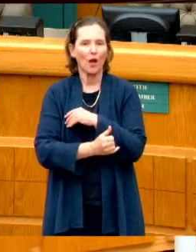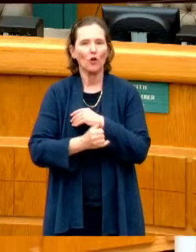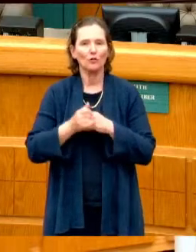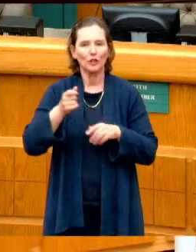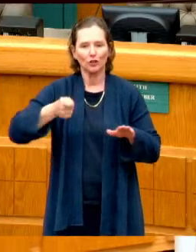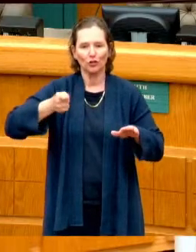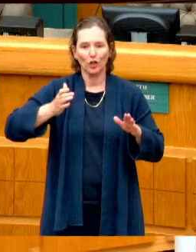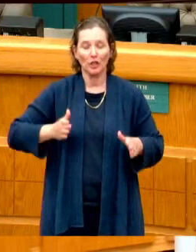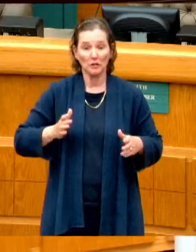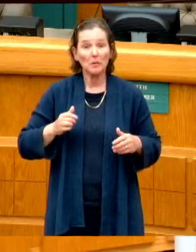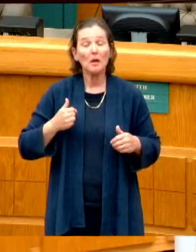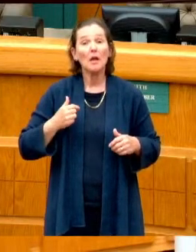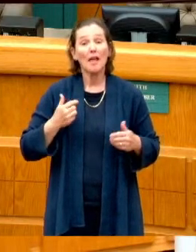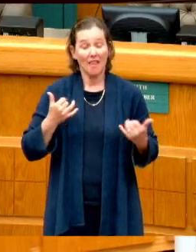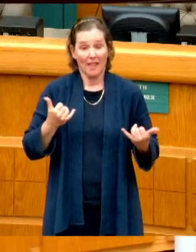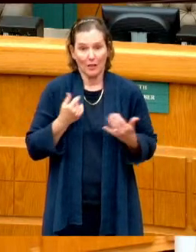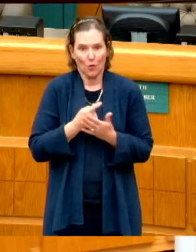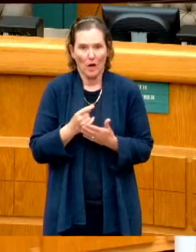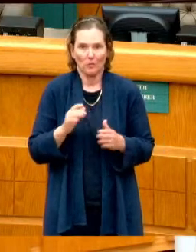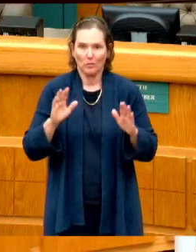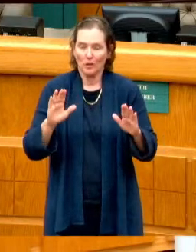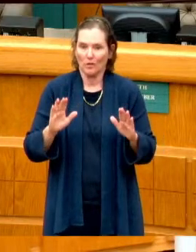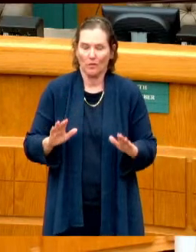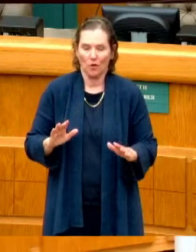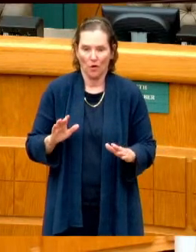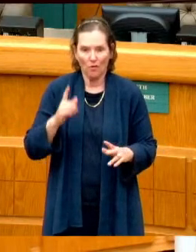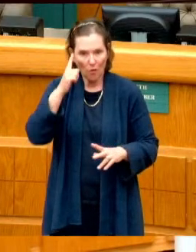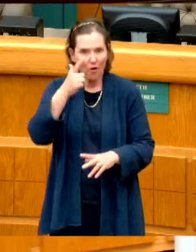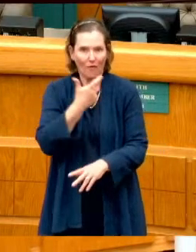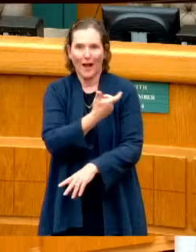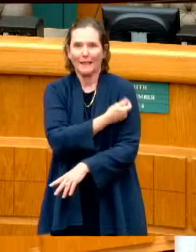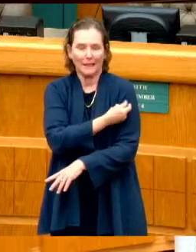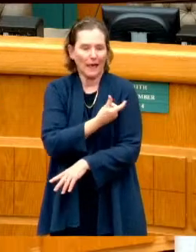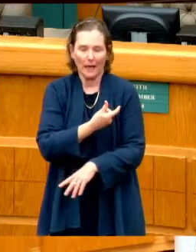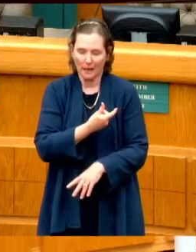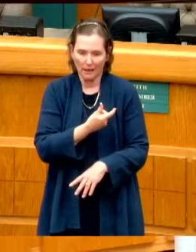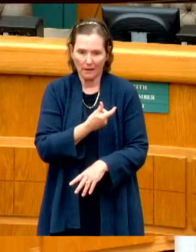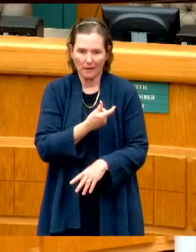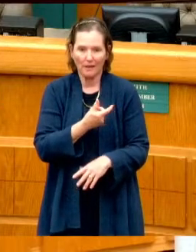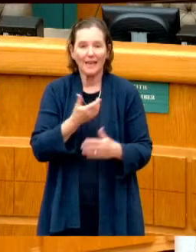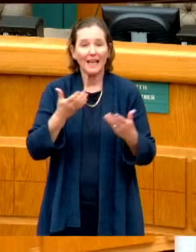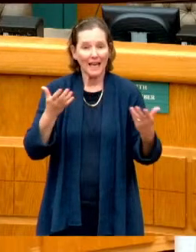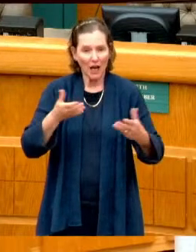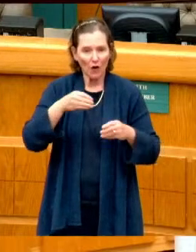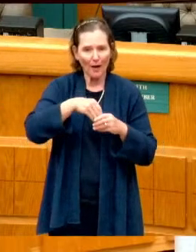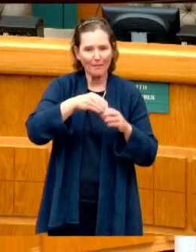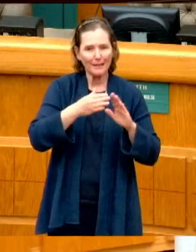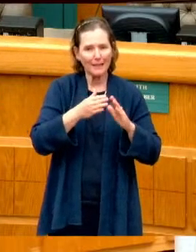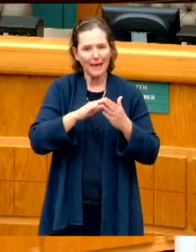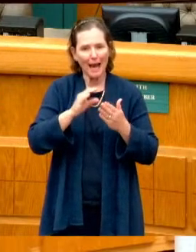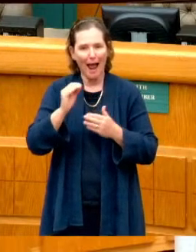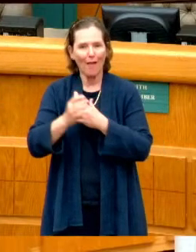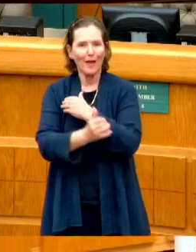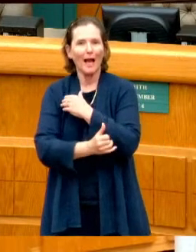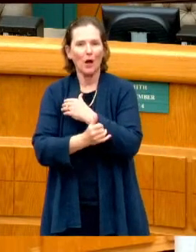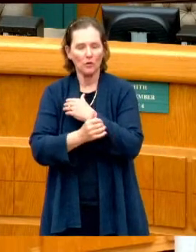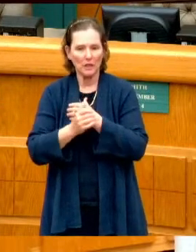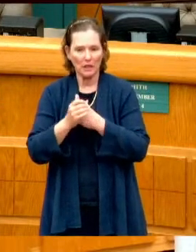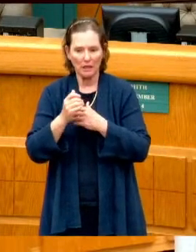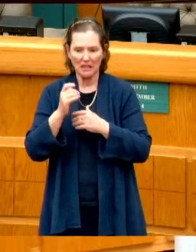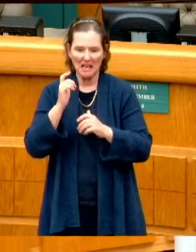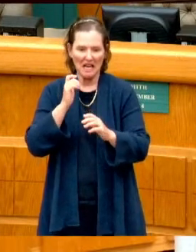week for vaccinations. And we have delivered in our city and county over